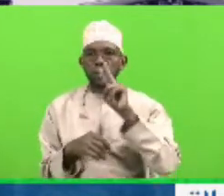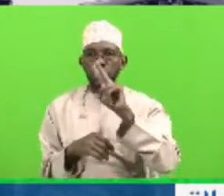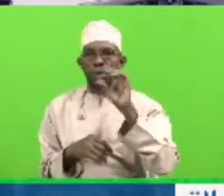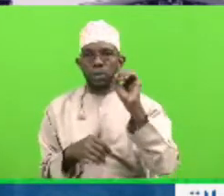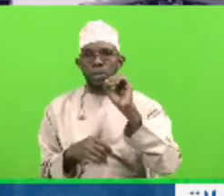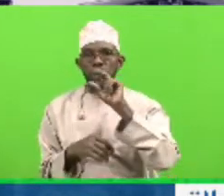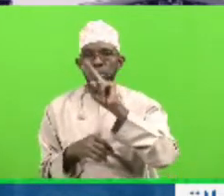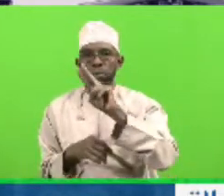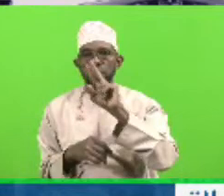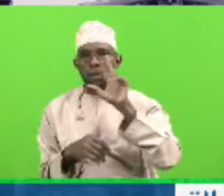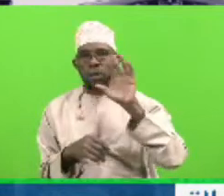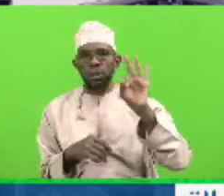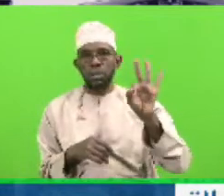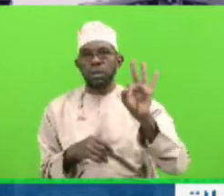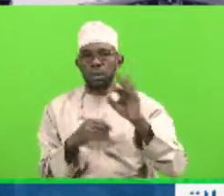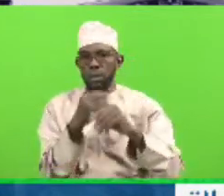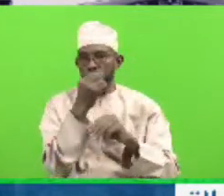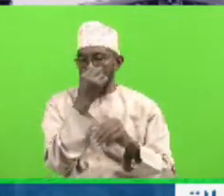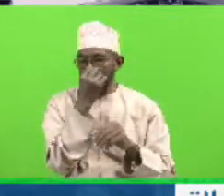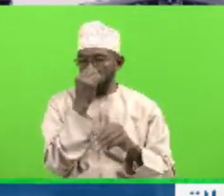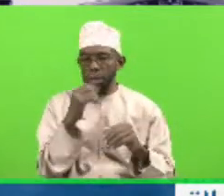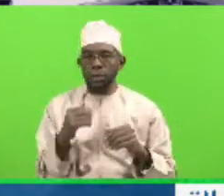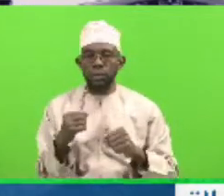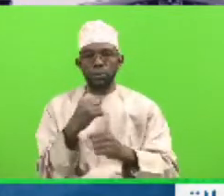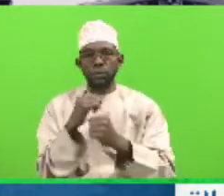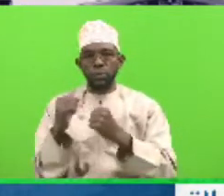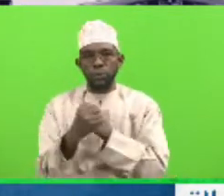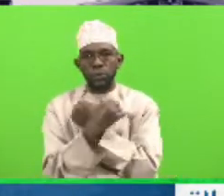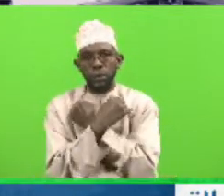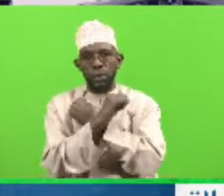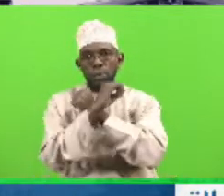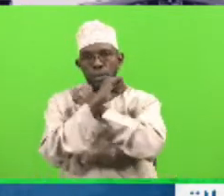2023. This bill aims at safeguarding our morals,